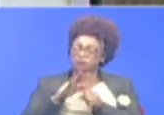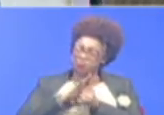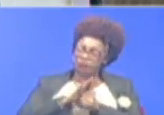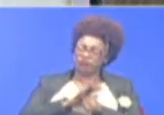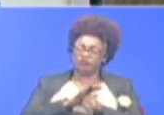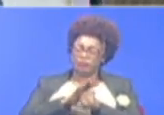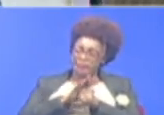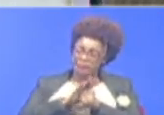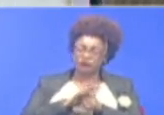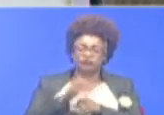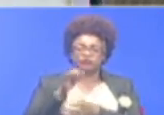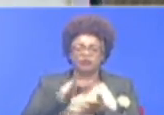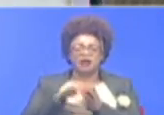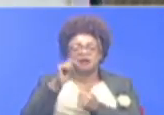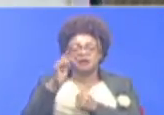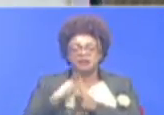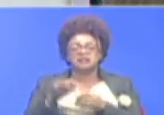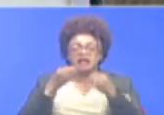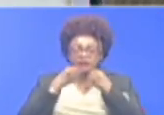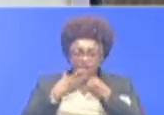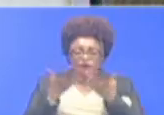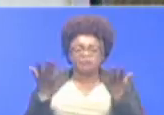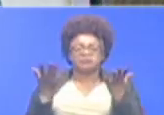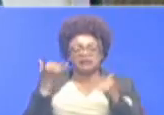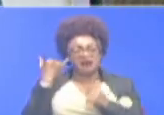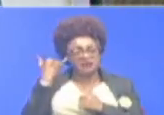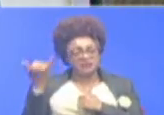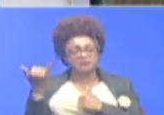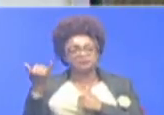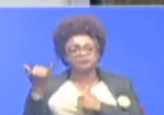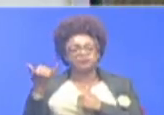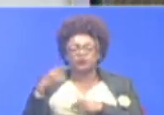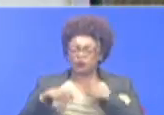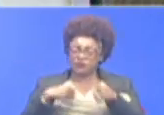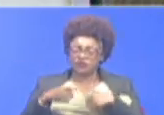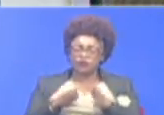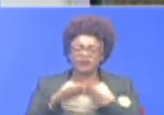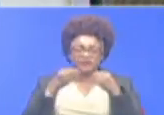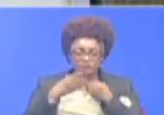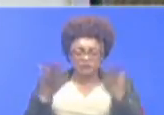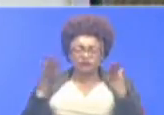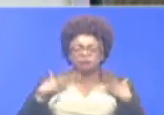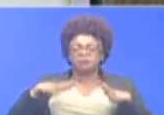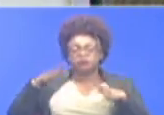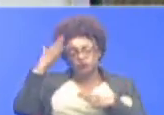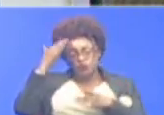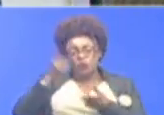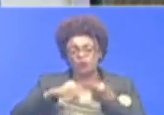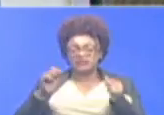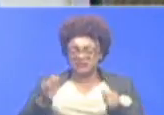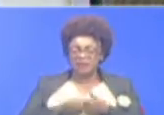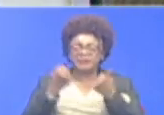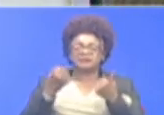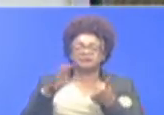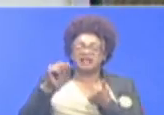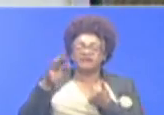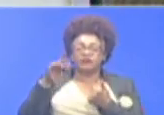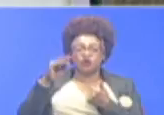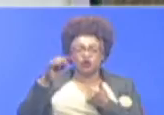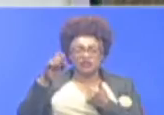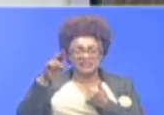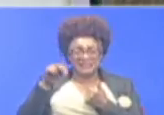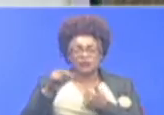pushing so that Kenyans are informed. The idea is to push this information for people to know what exactly is aflatoxin, and then personally do